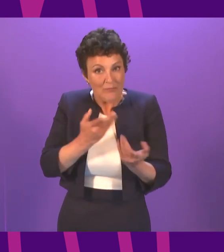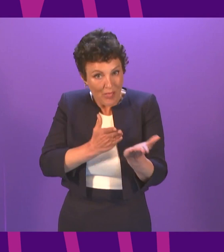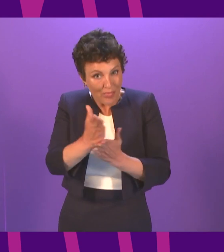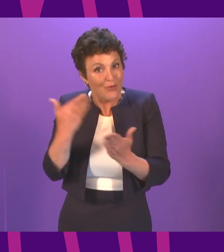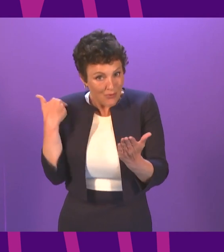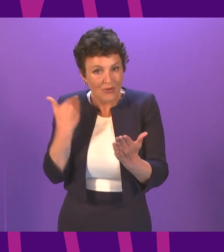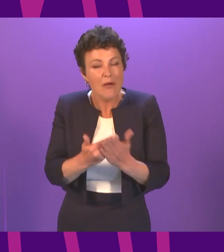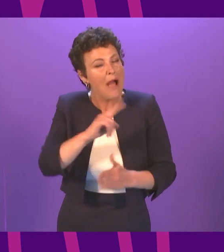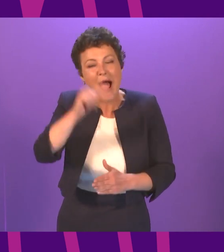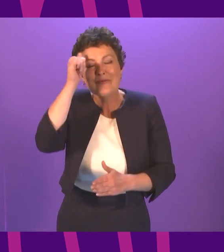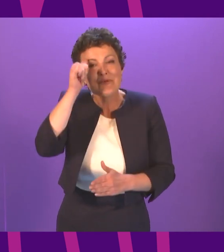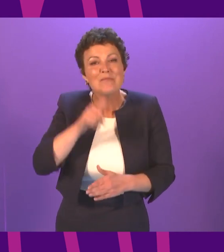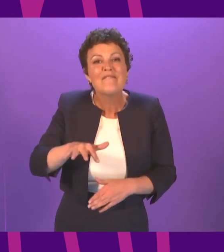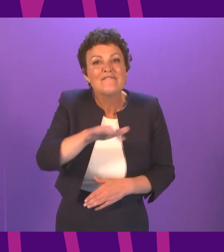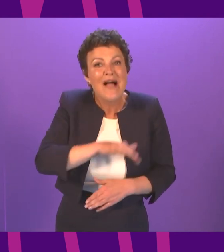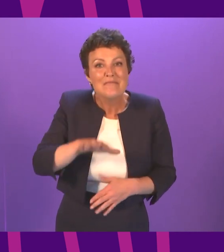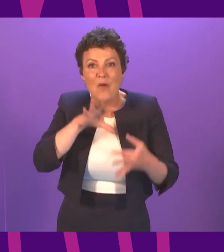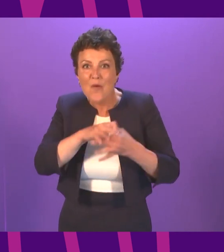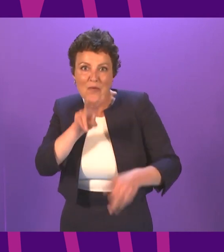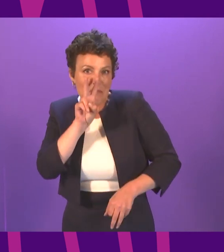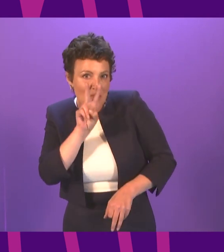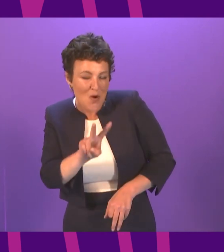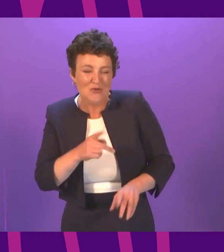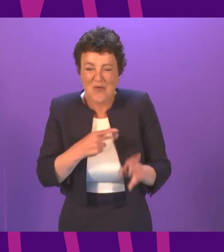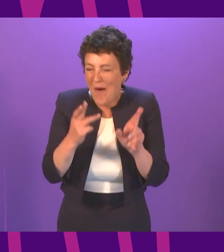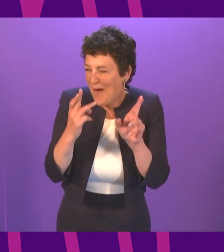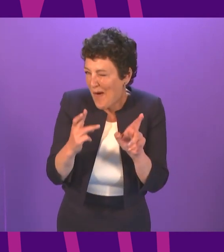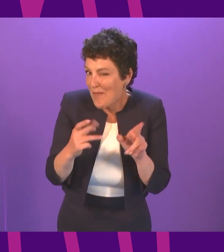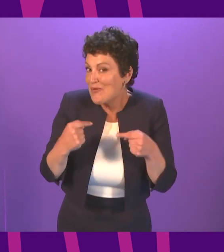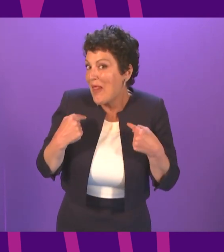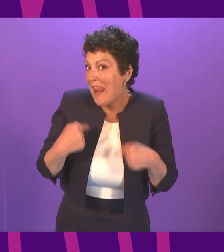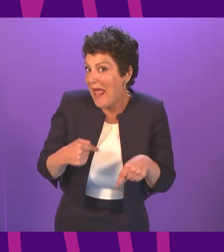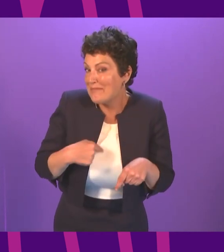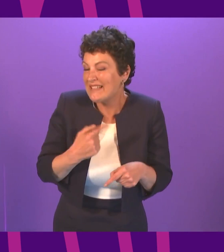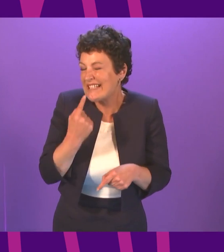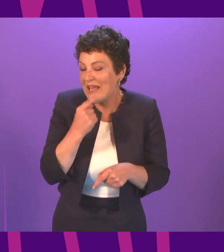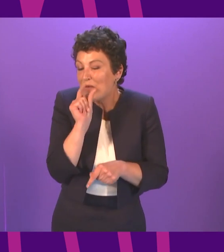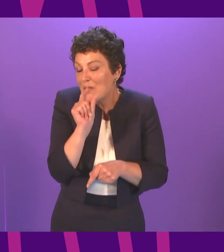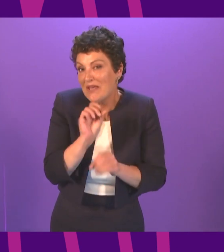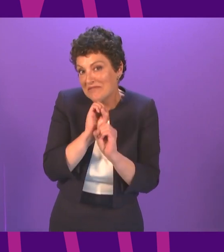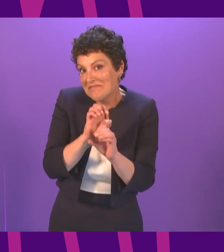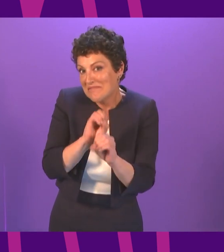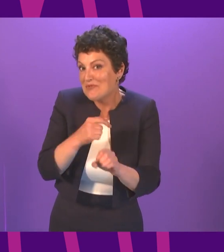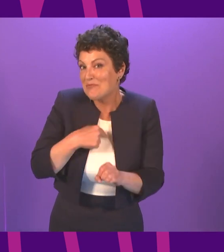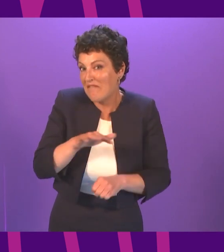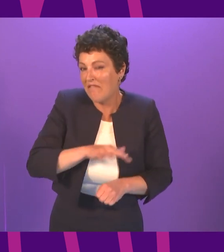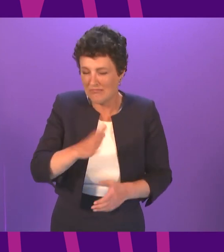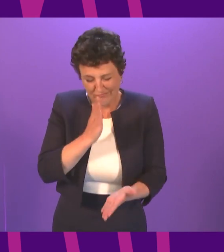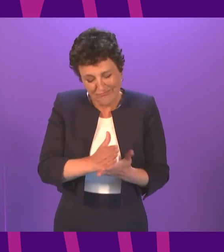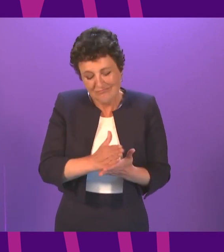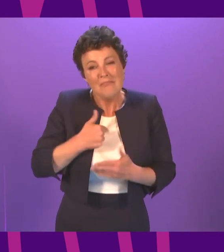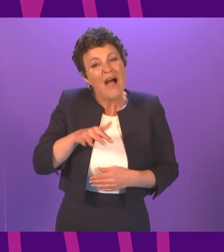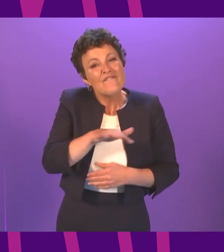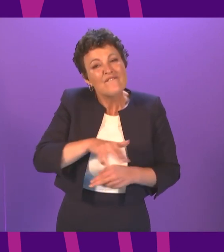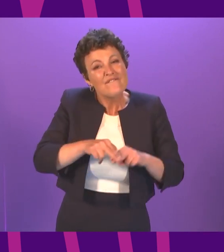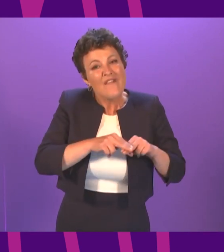know they are watching, so I hope I can be indulged for just a moment as I speak to them. Being a close family member